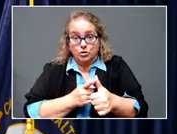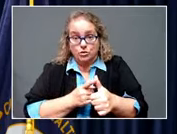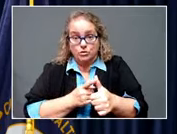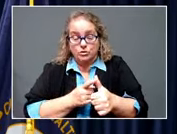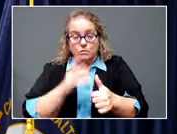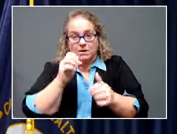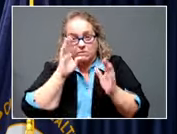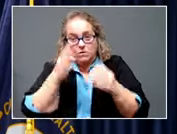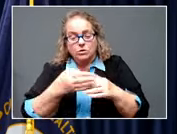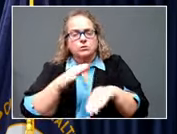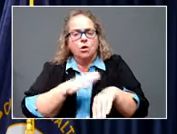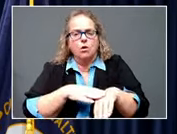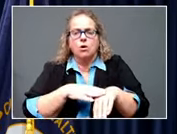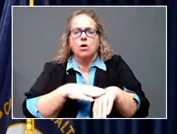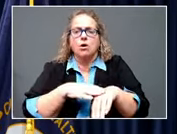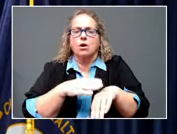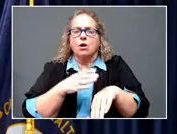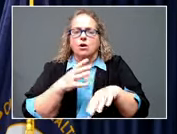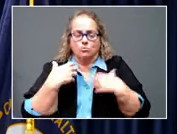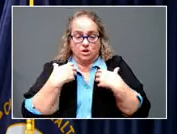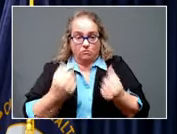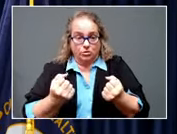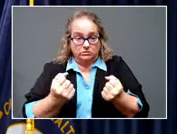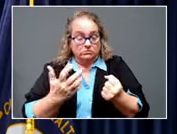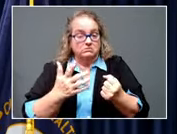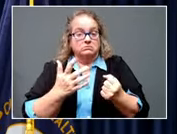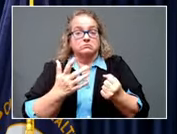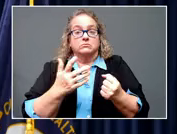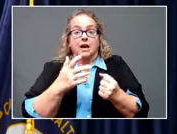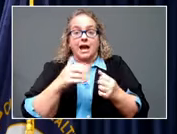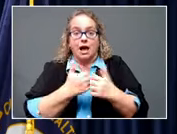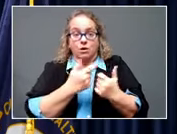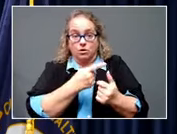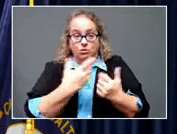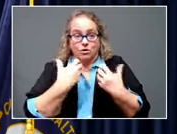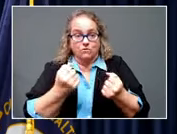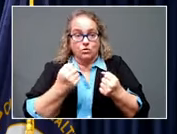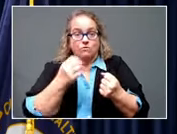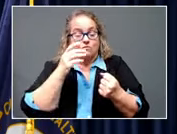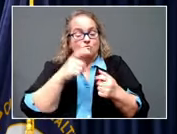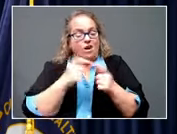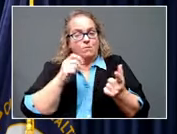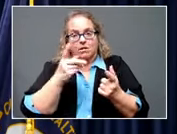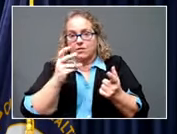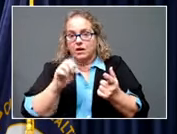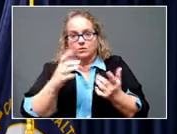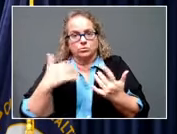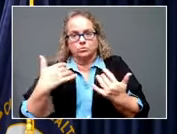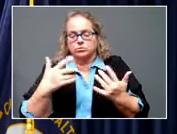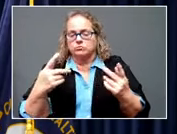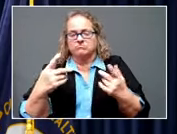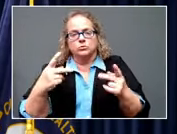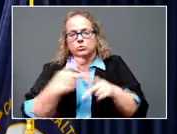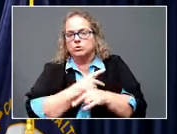on recovery and updates from the deadly tornadoes that hit Western Kentucky just a